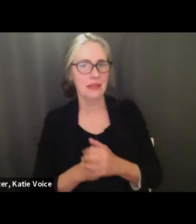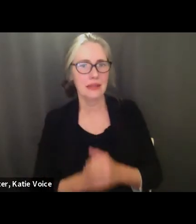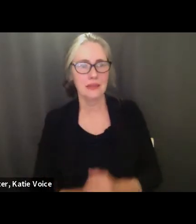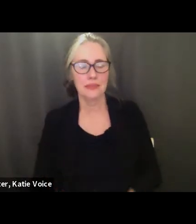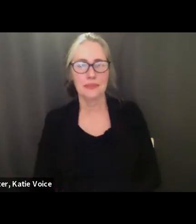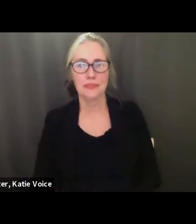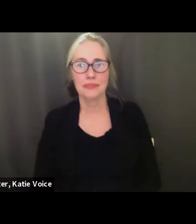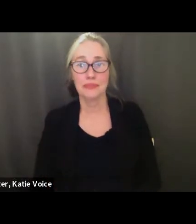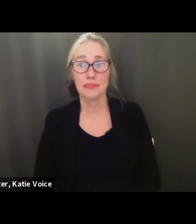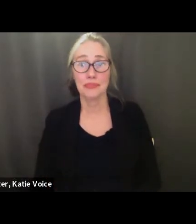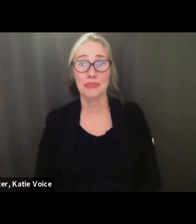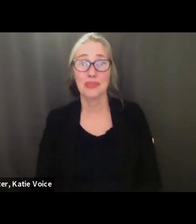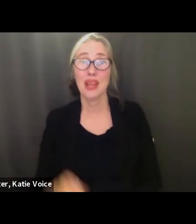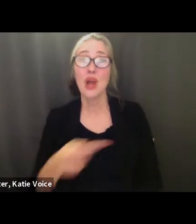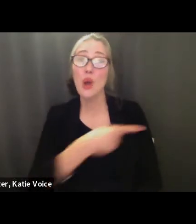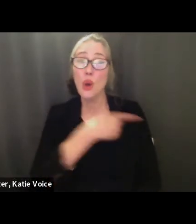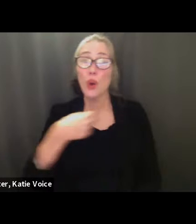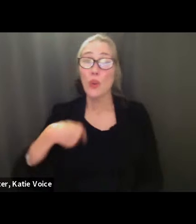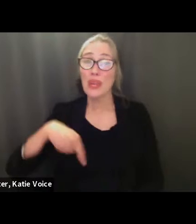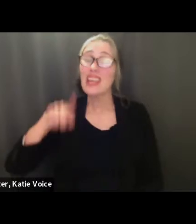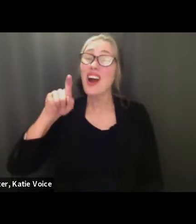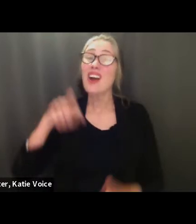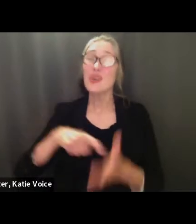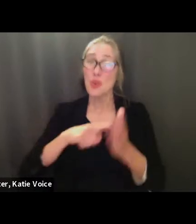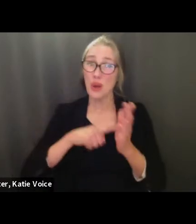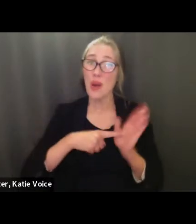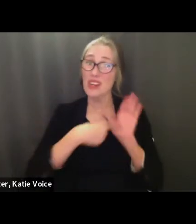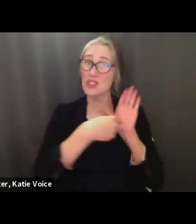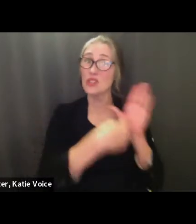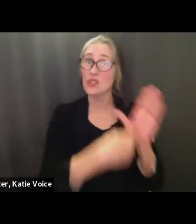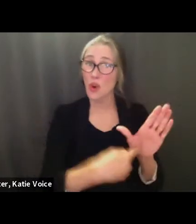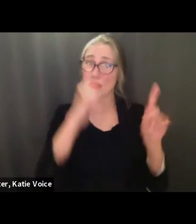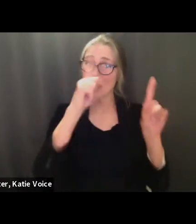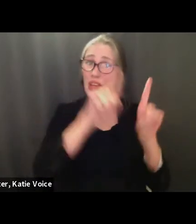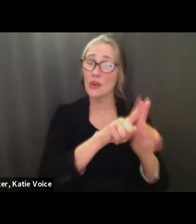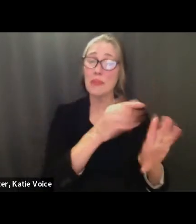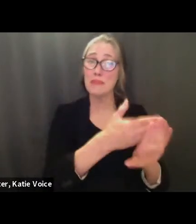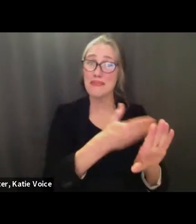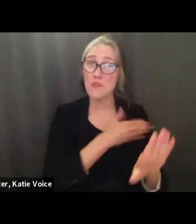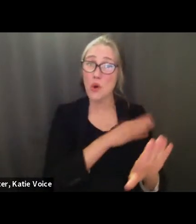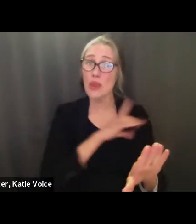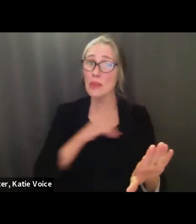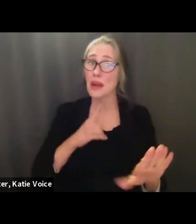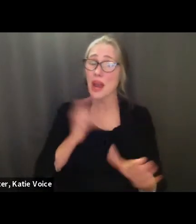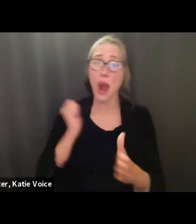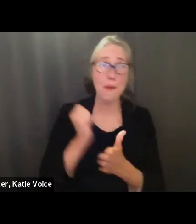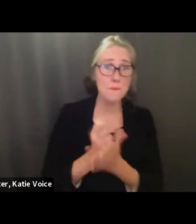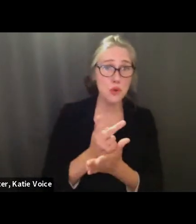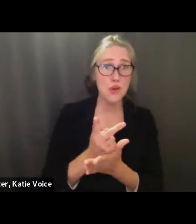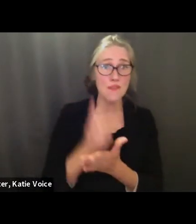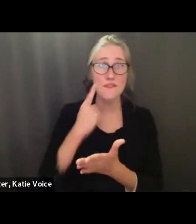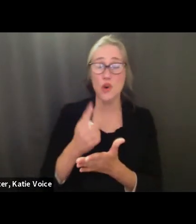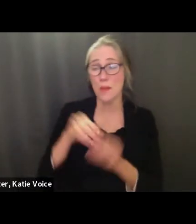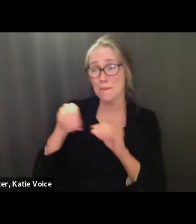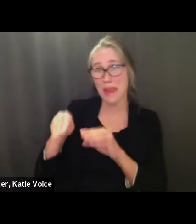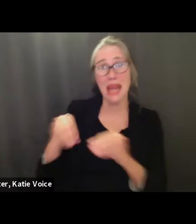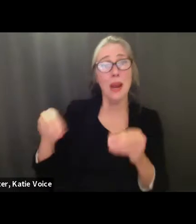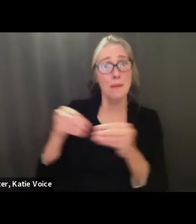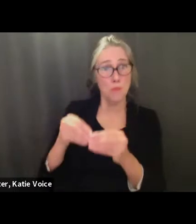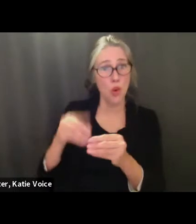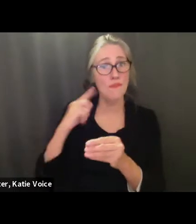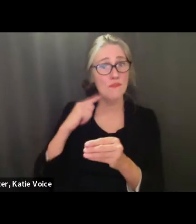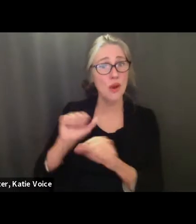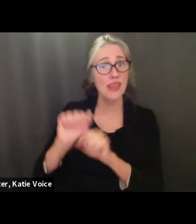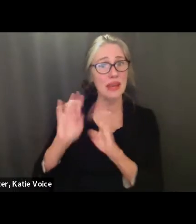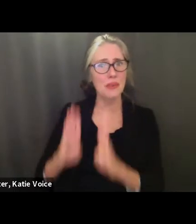We are required to present this agreement to you prior to the board approving any compensation for its employees. The California, I